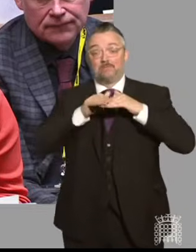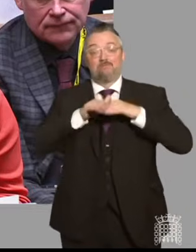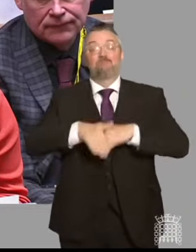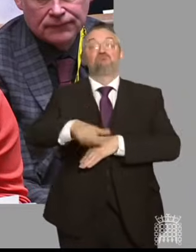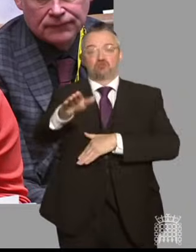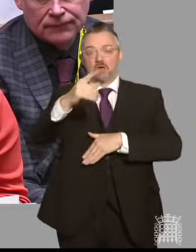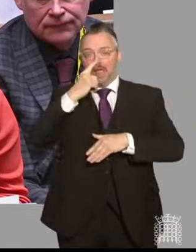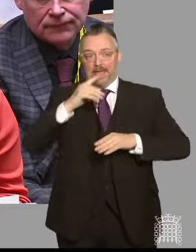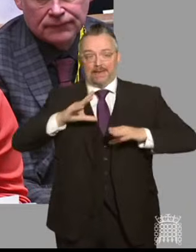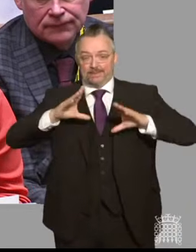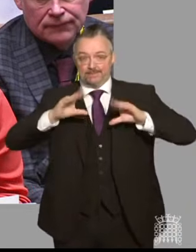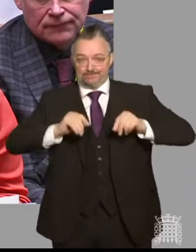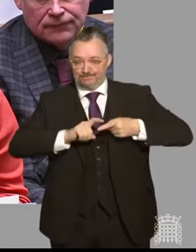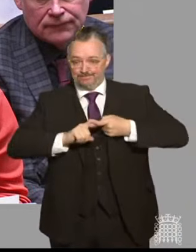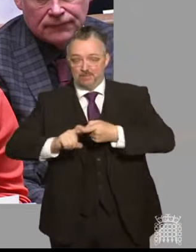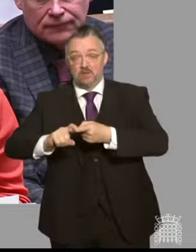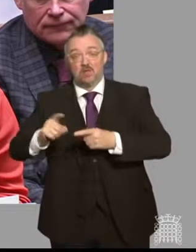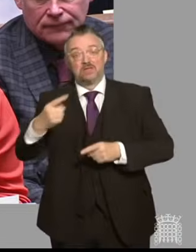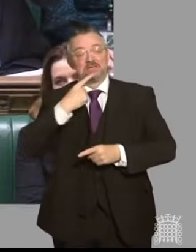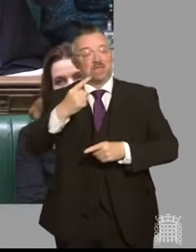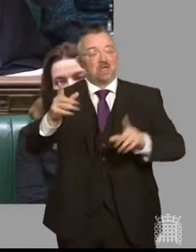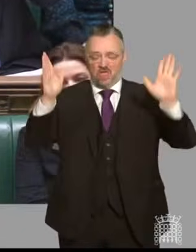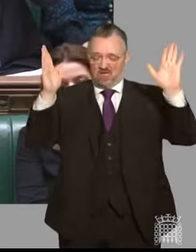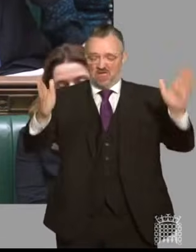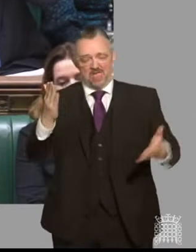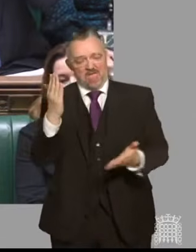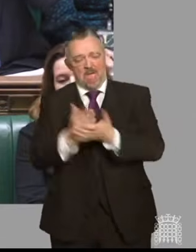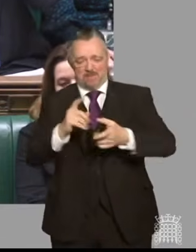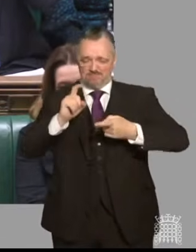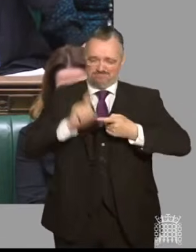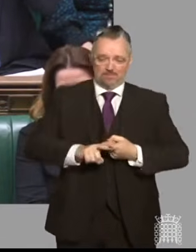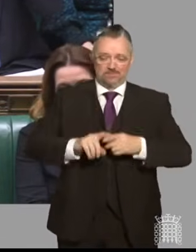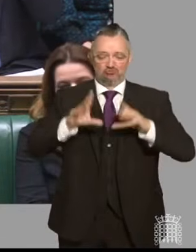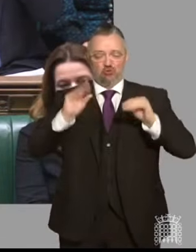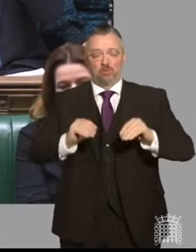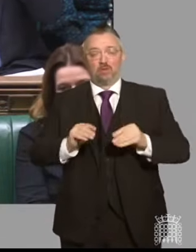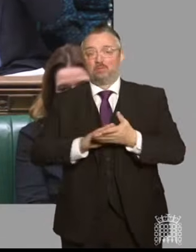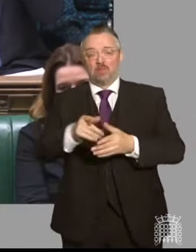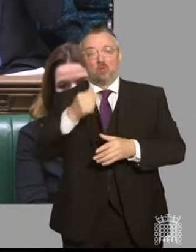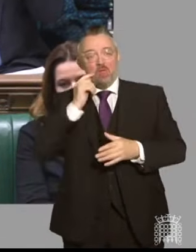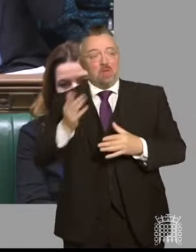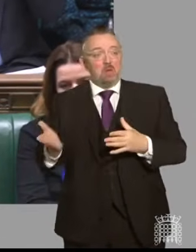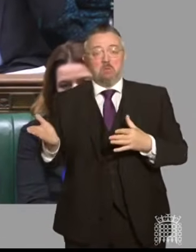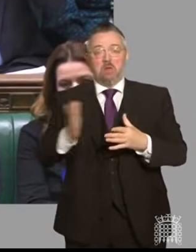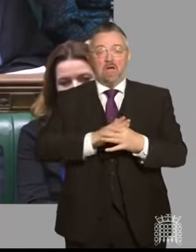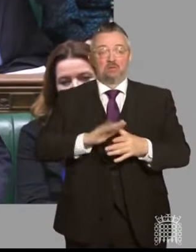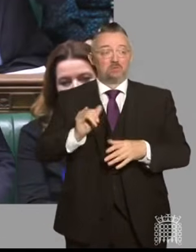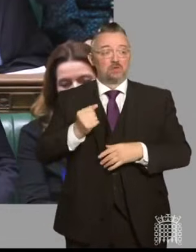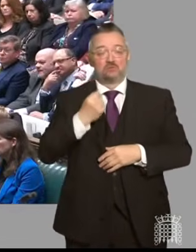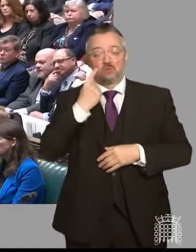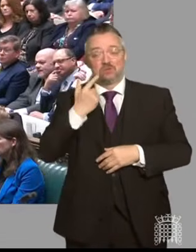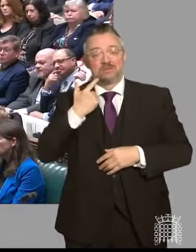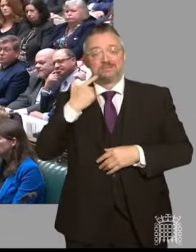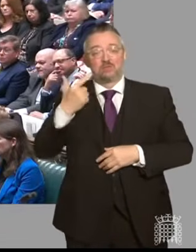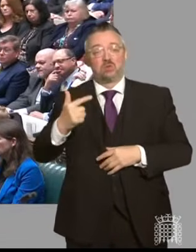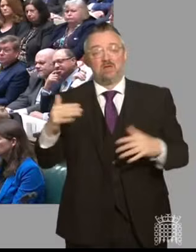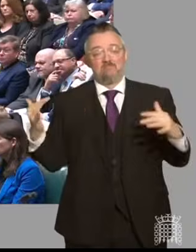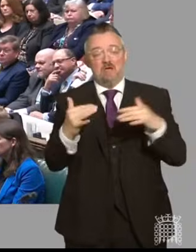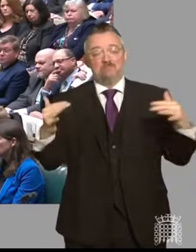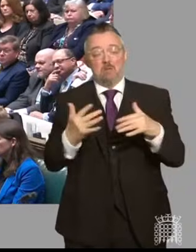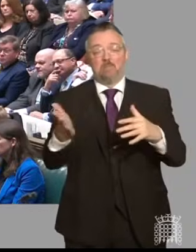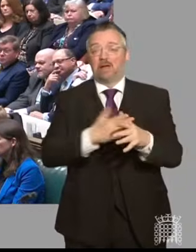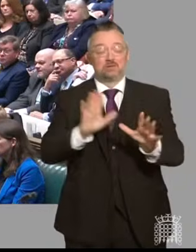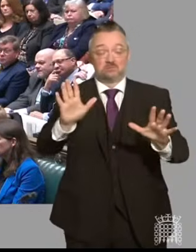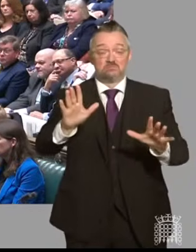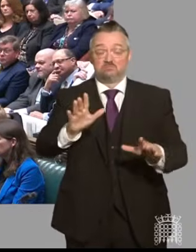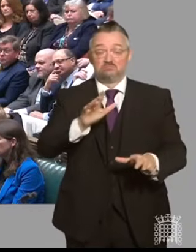ceasefire now, which collapses it back into fighting in days or weeks, would not be in anyone's interest, Mr. Speaker. We are